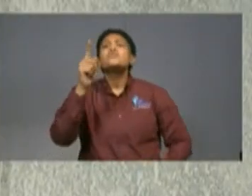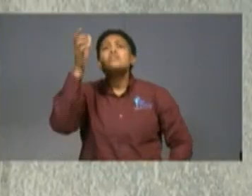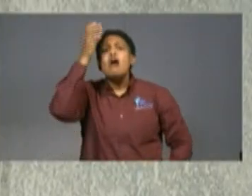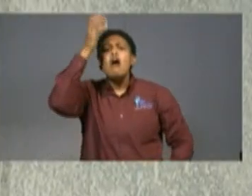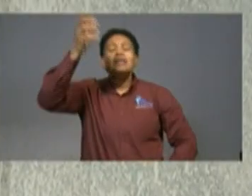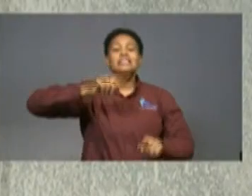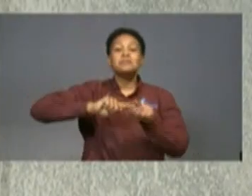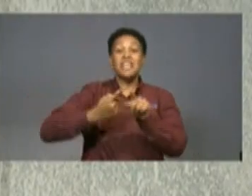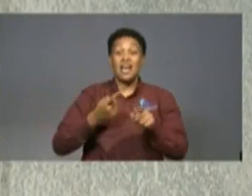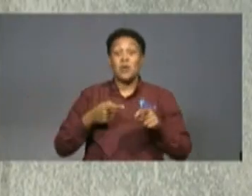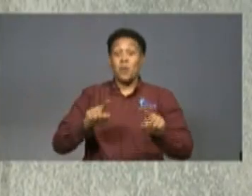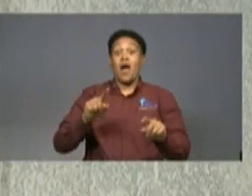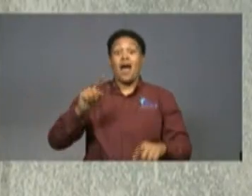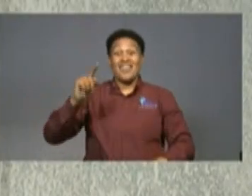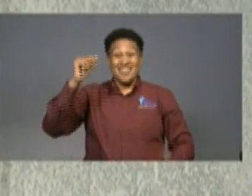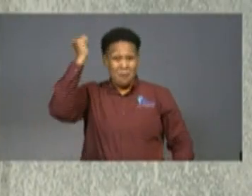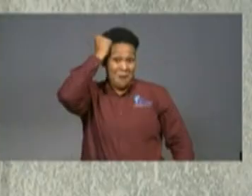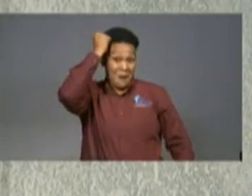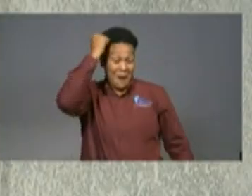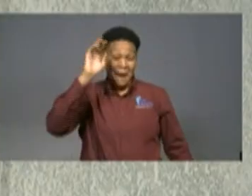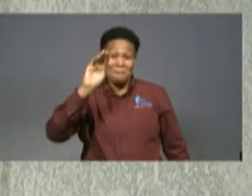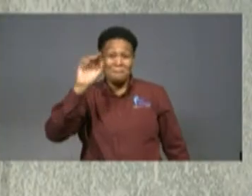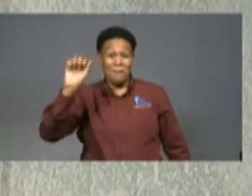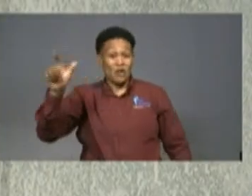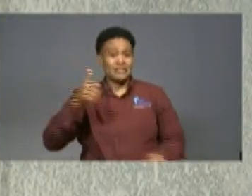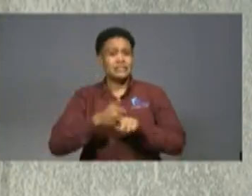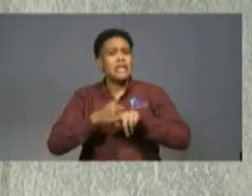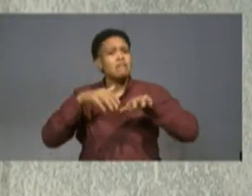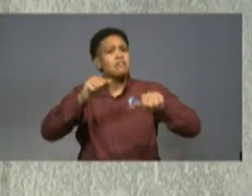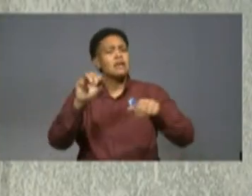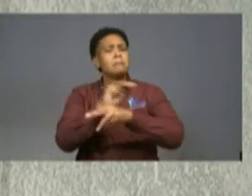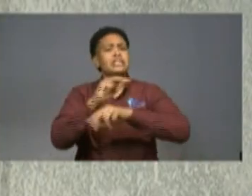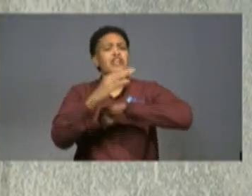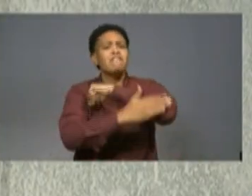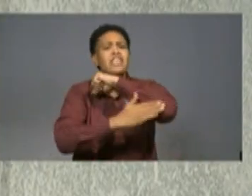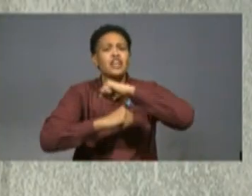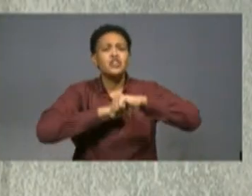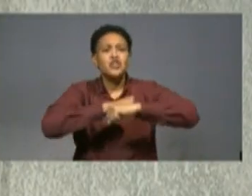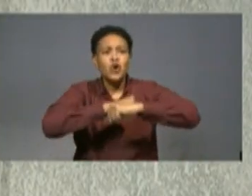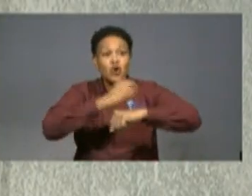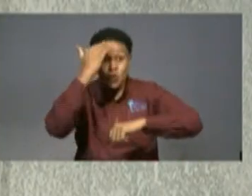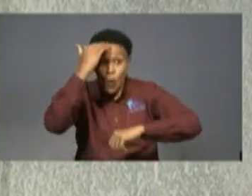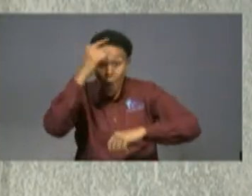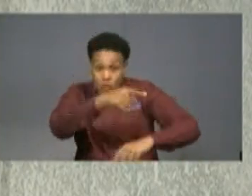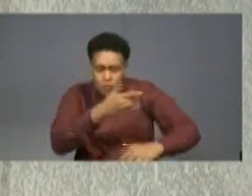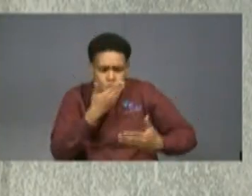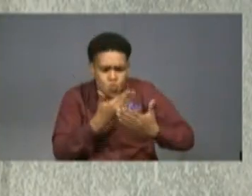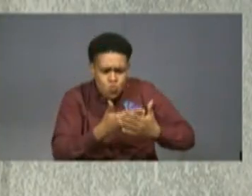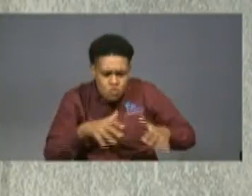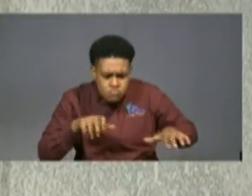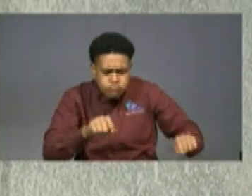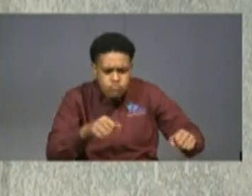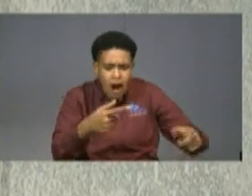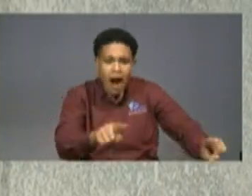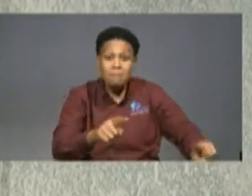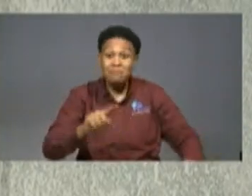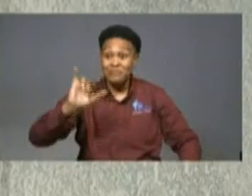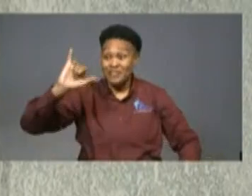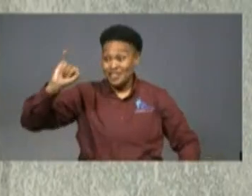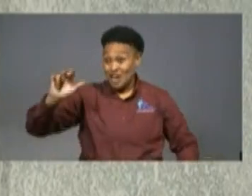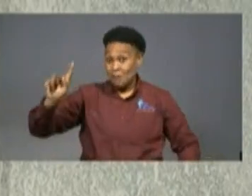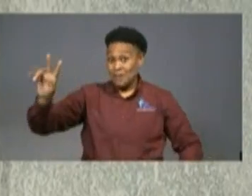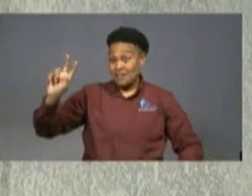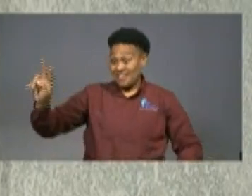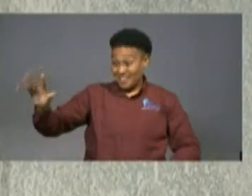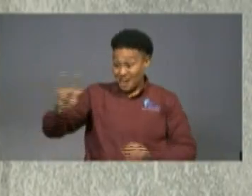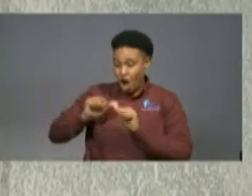started while Peter Bunting was Minister of National Security, known as a force for good. Had the Jamaica Labour Party